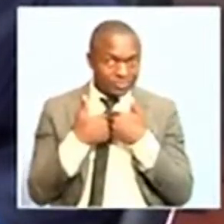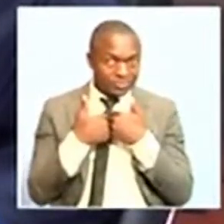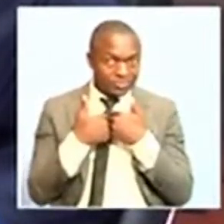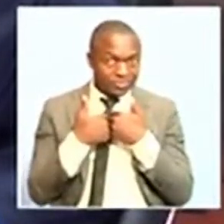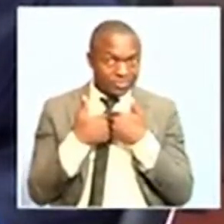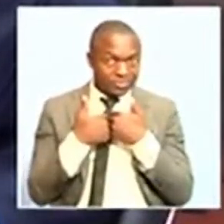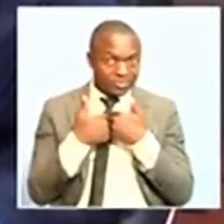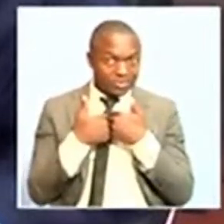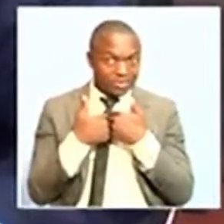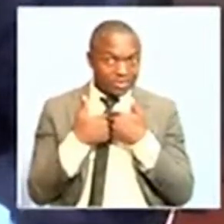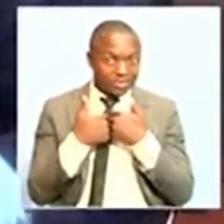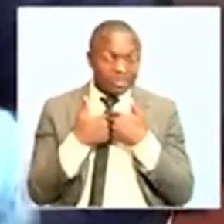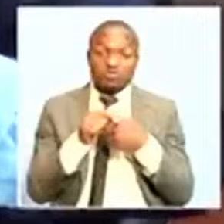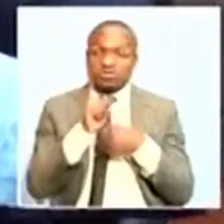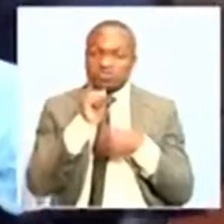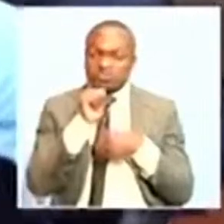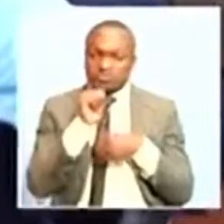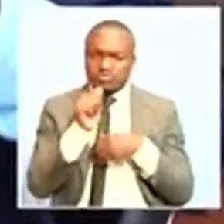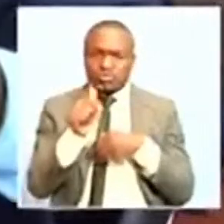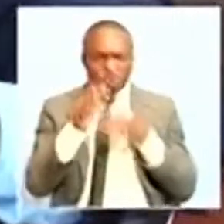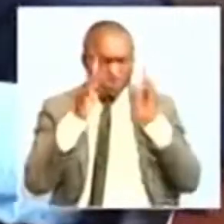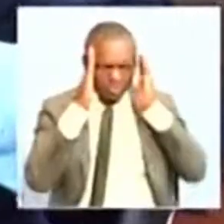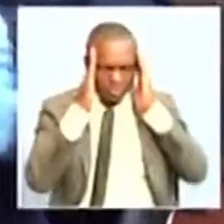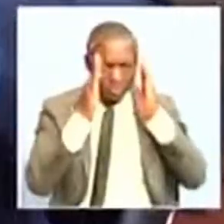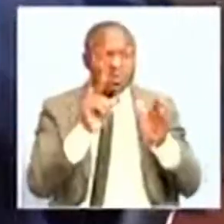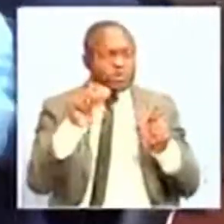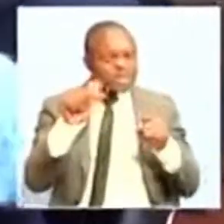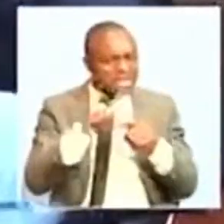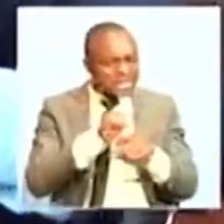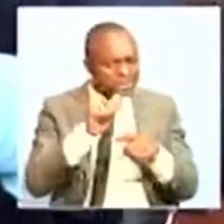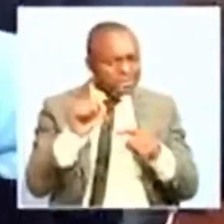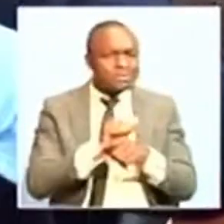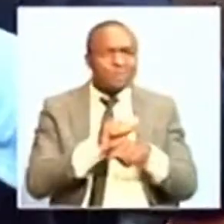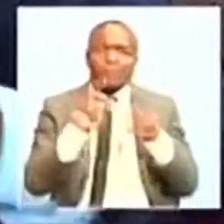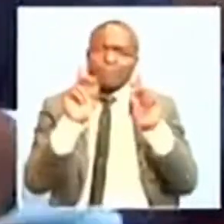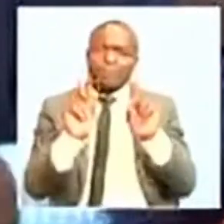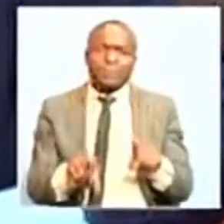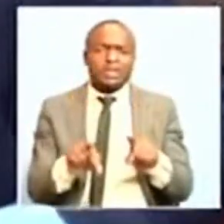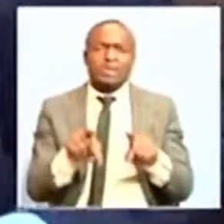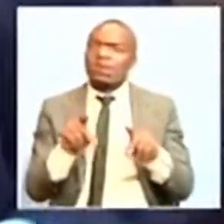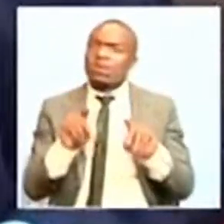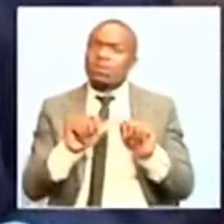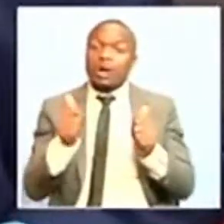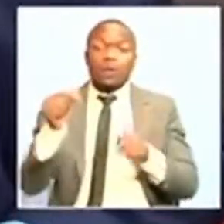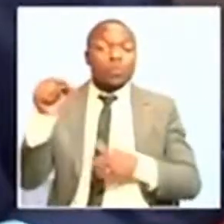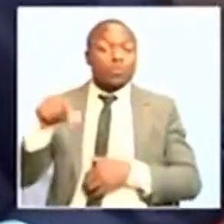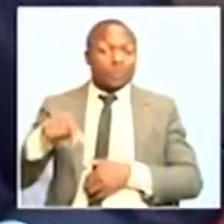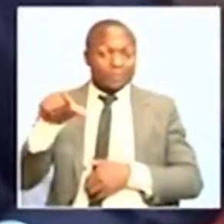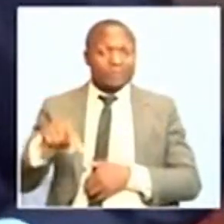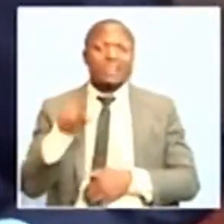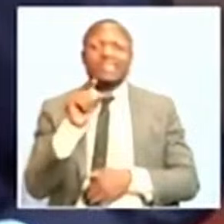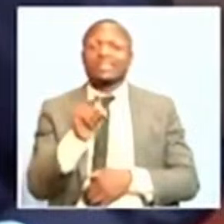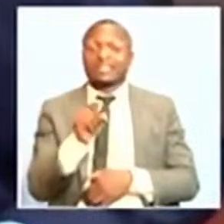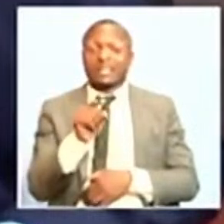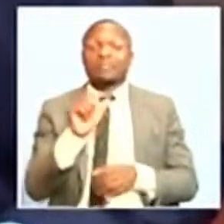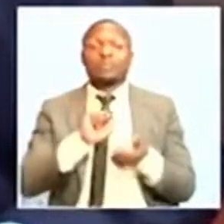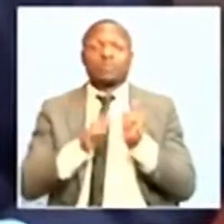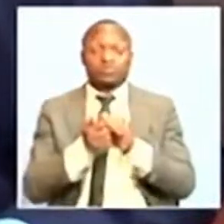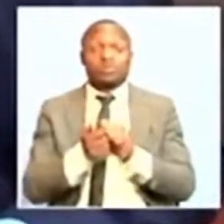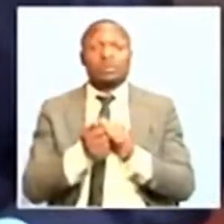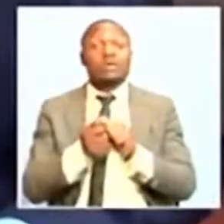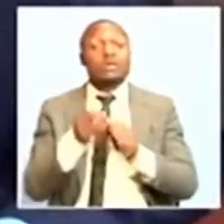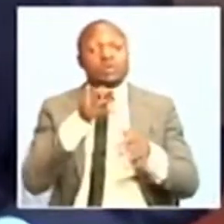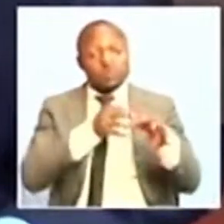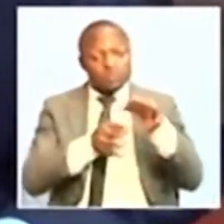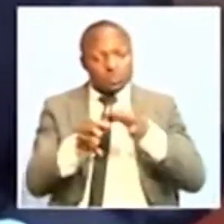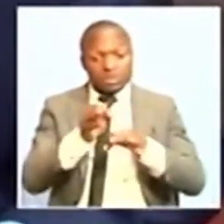medical negligence, despite you being a trained person, well qualified, and that kind of thing. So that's very problematic to define what